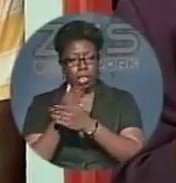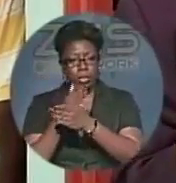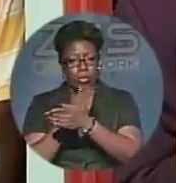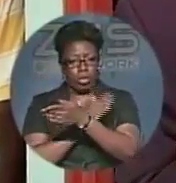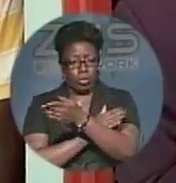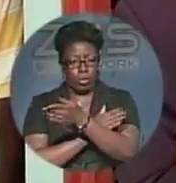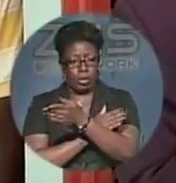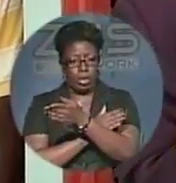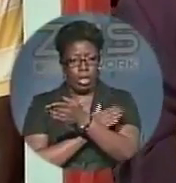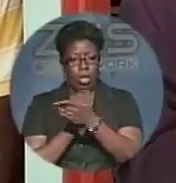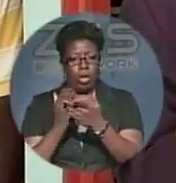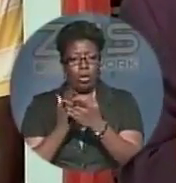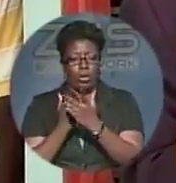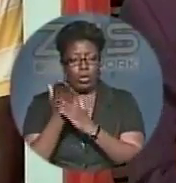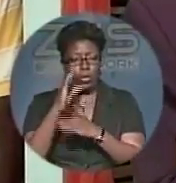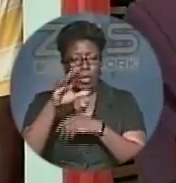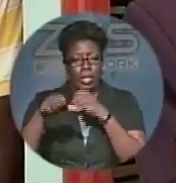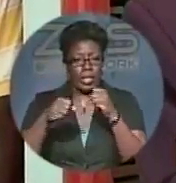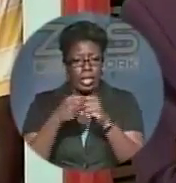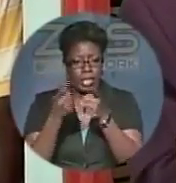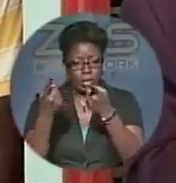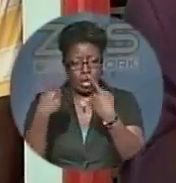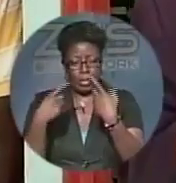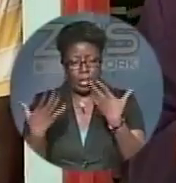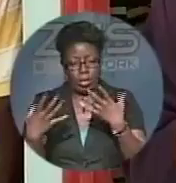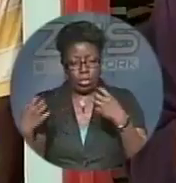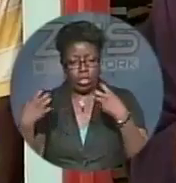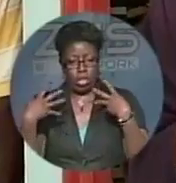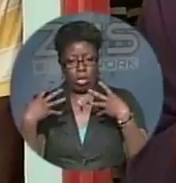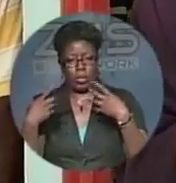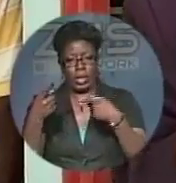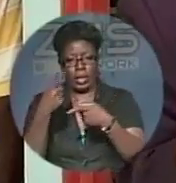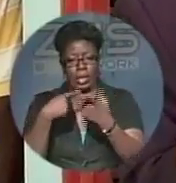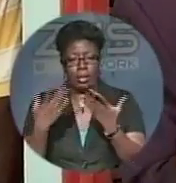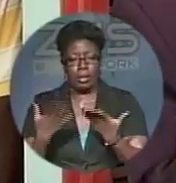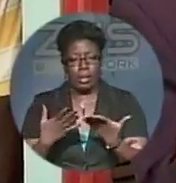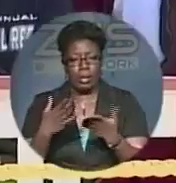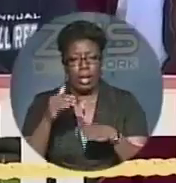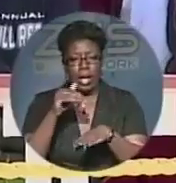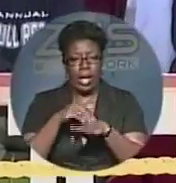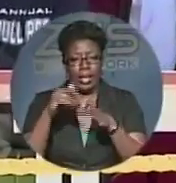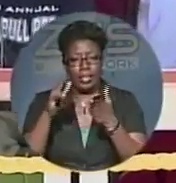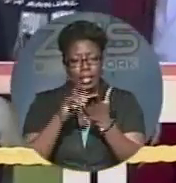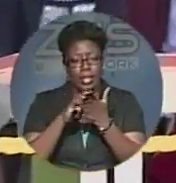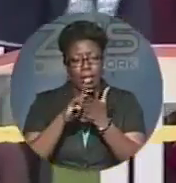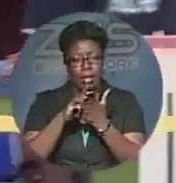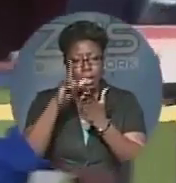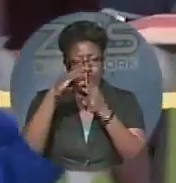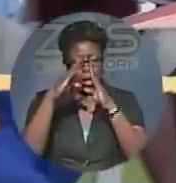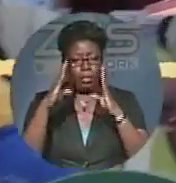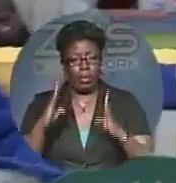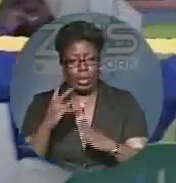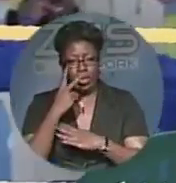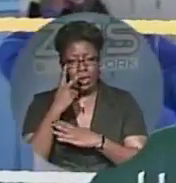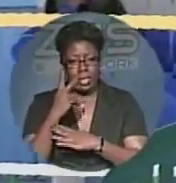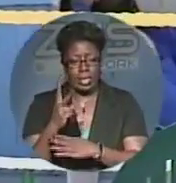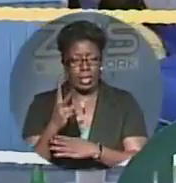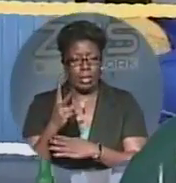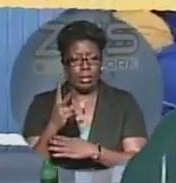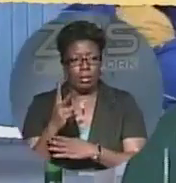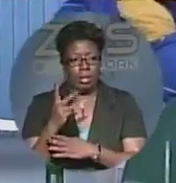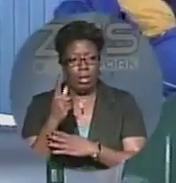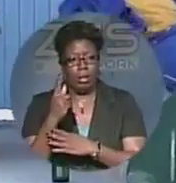been coming here. I was shocked when I landed here at the airport to see a